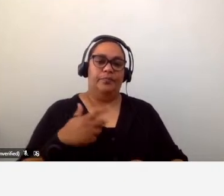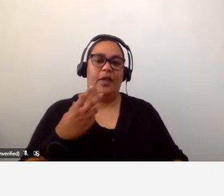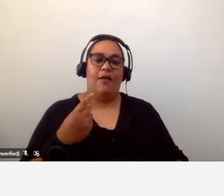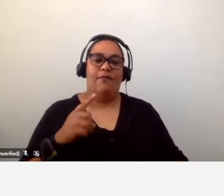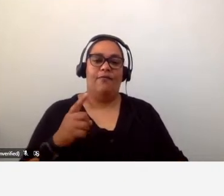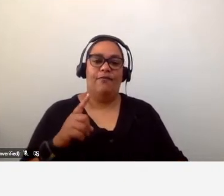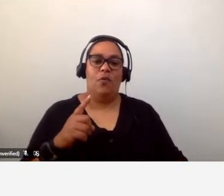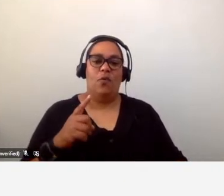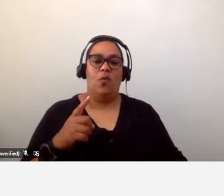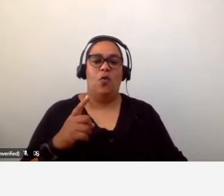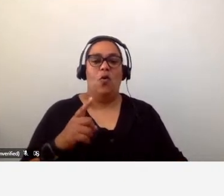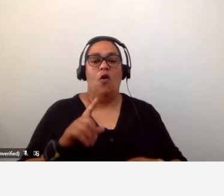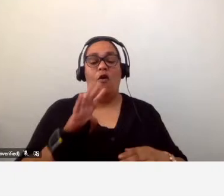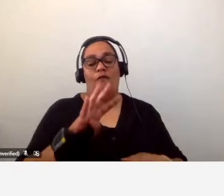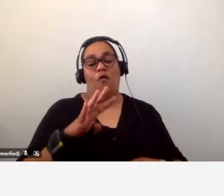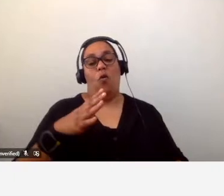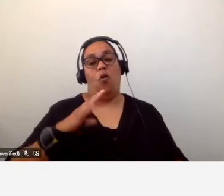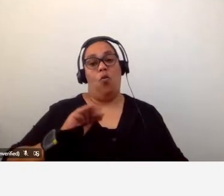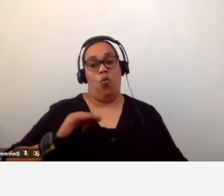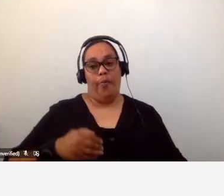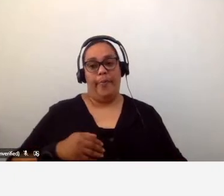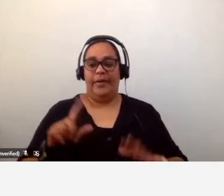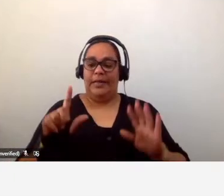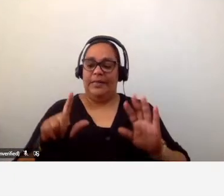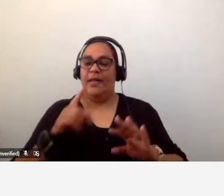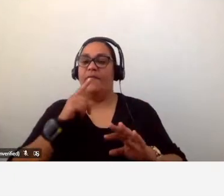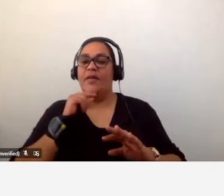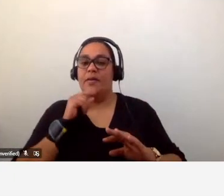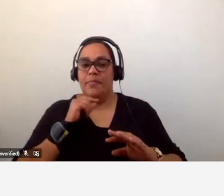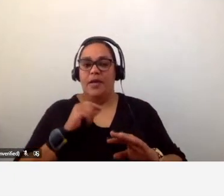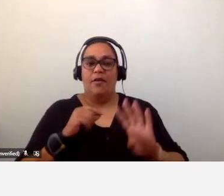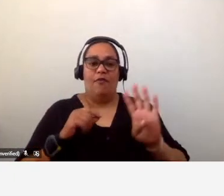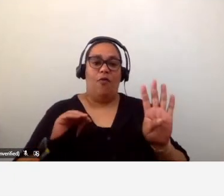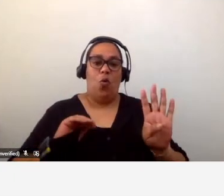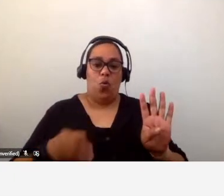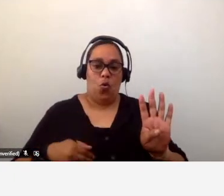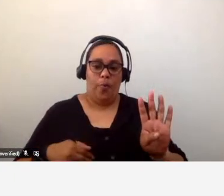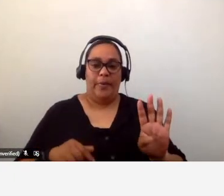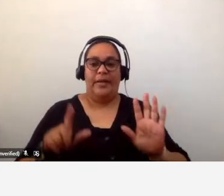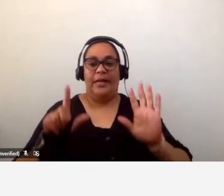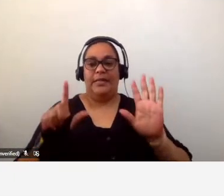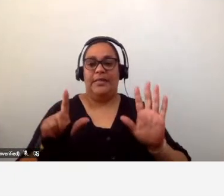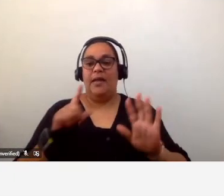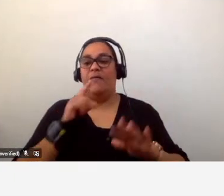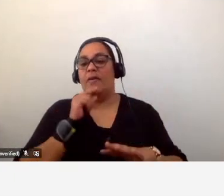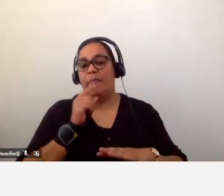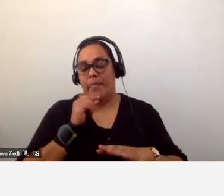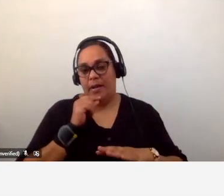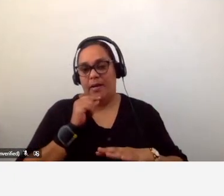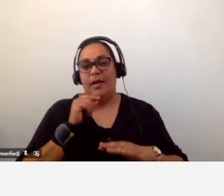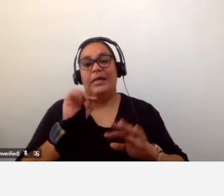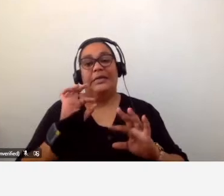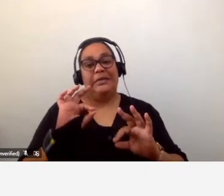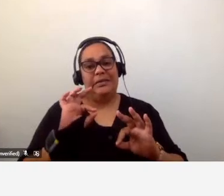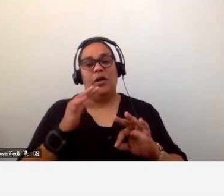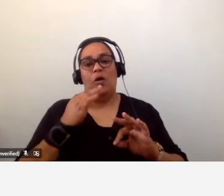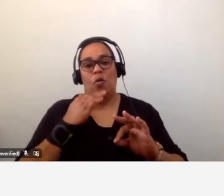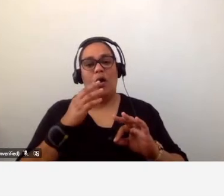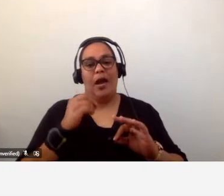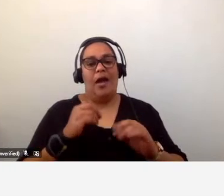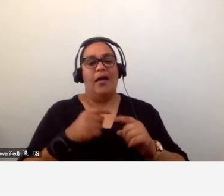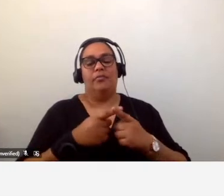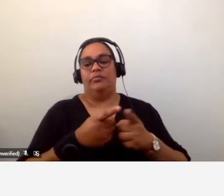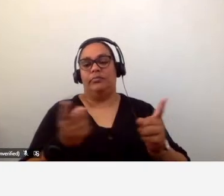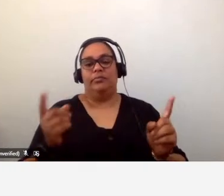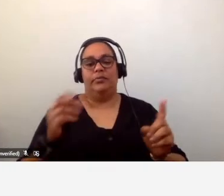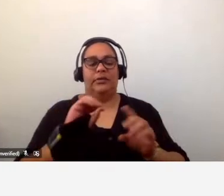ladies and 7 men. That are 4 women and 7 men that are spread across